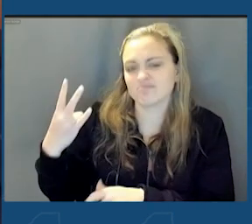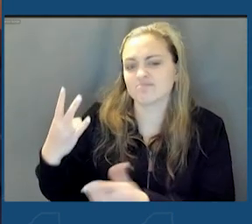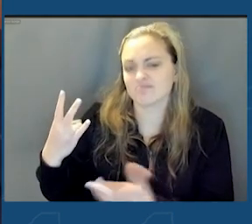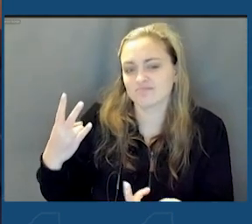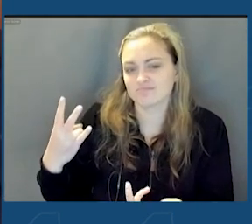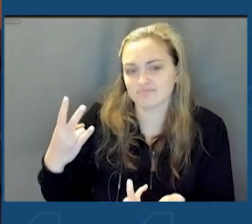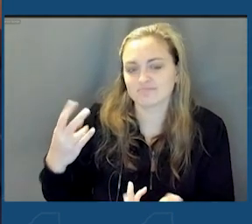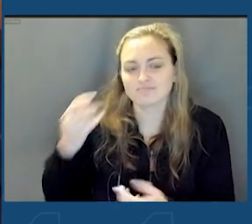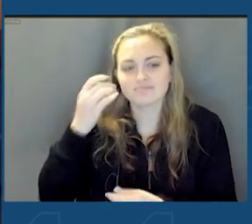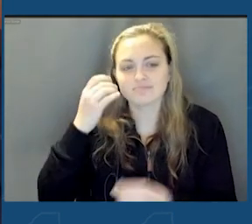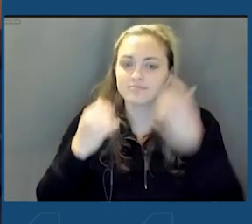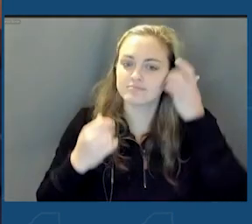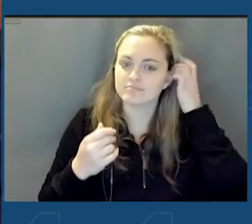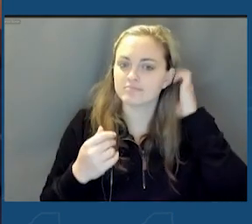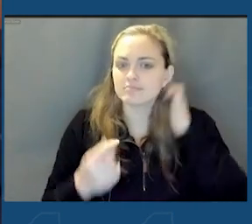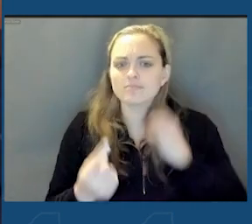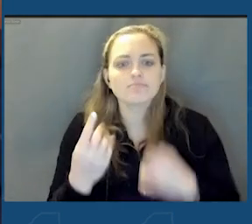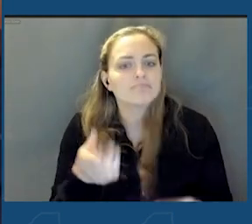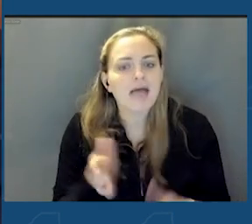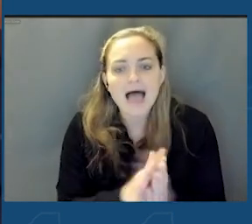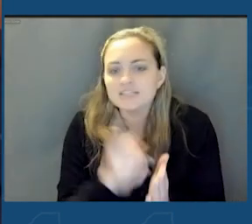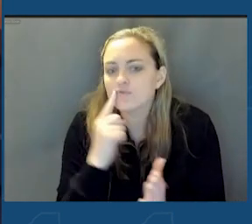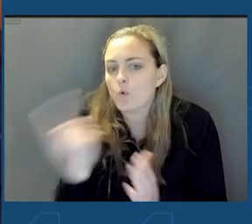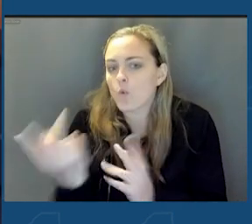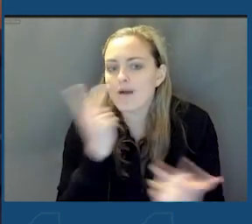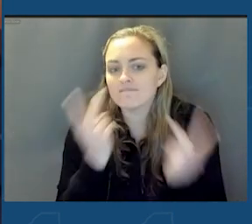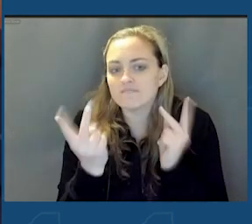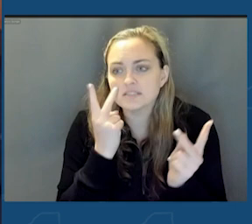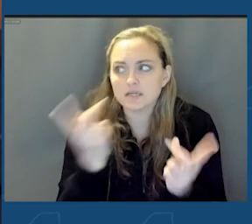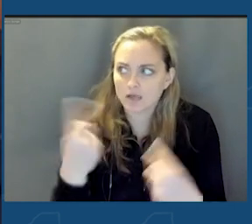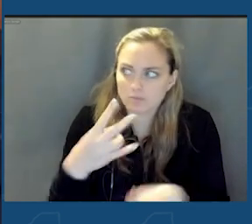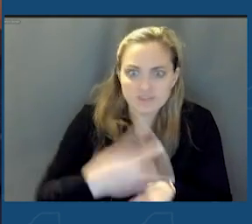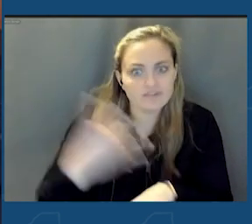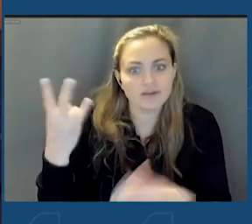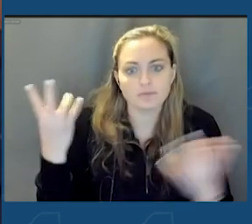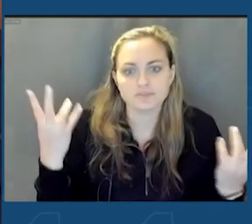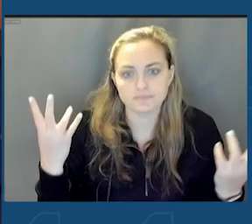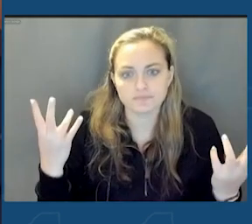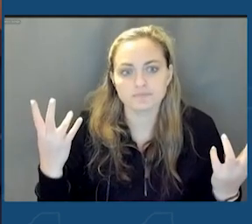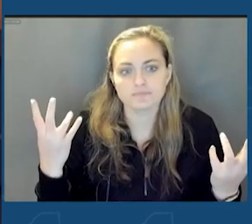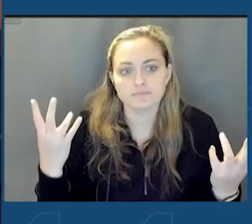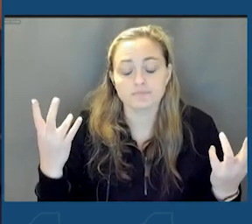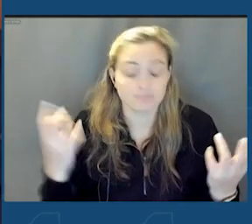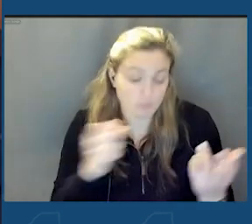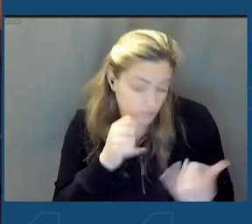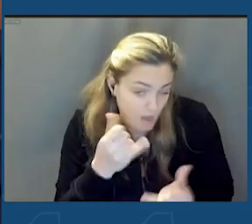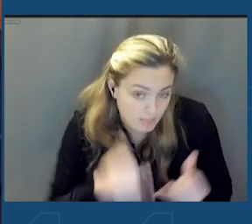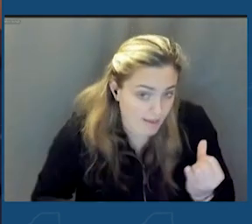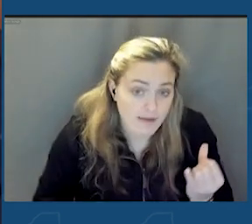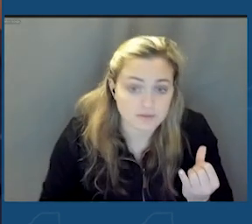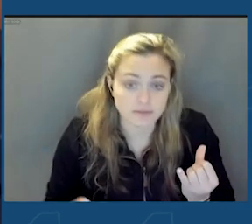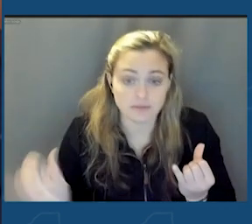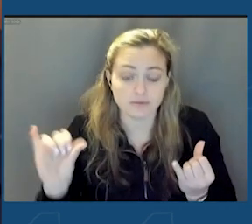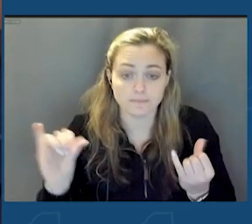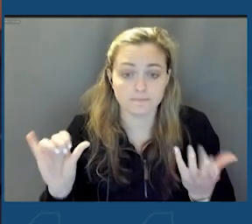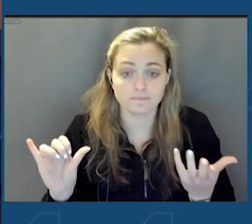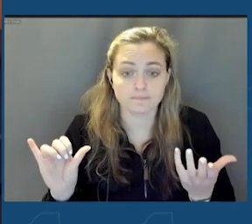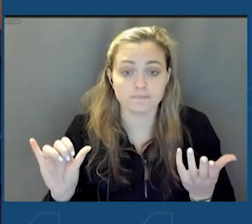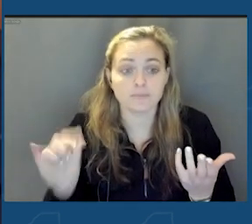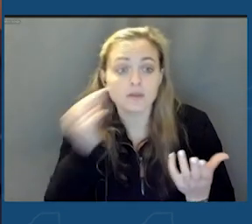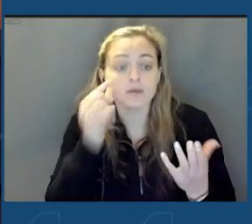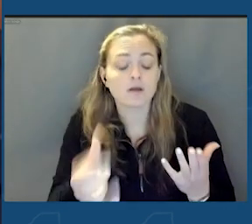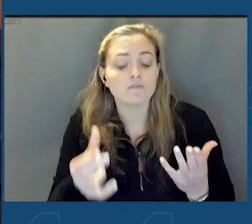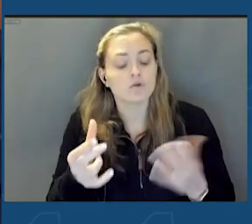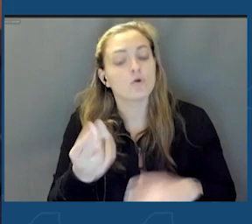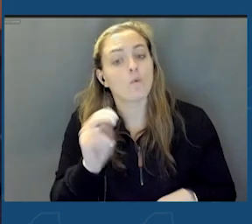I asked for one visit. She's been here 7 times, and it won't be her last. Governor Hochul, I want you to know